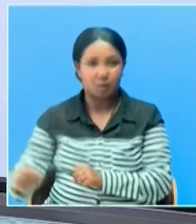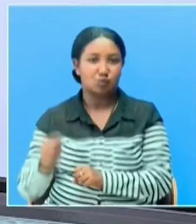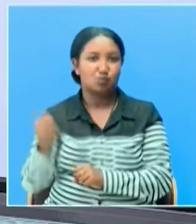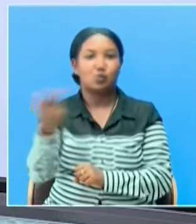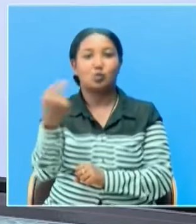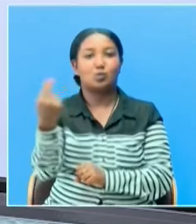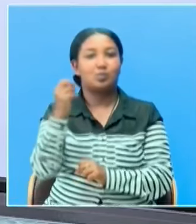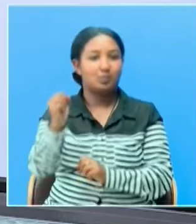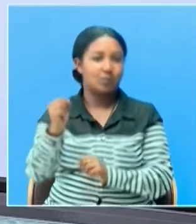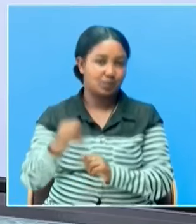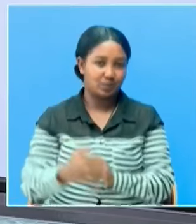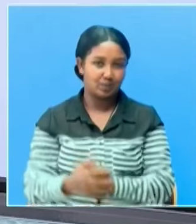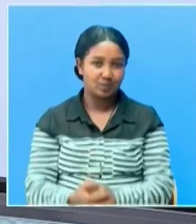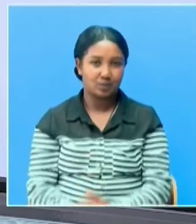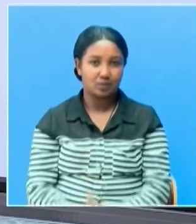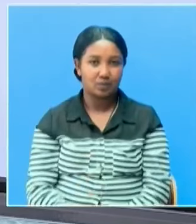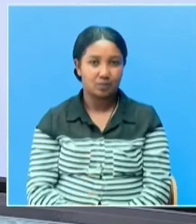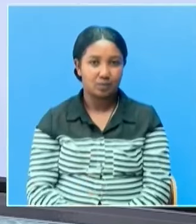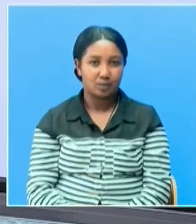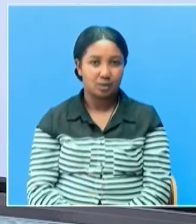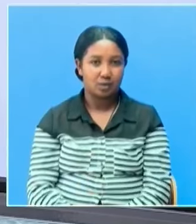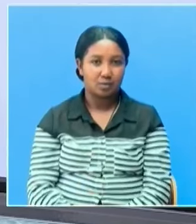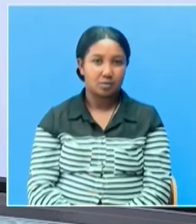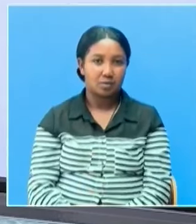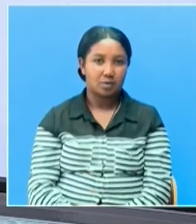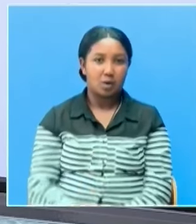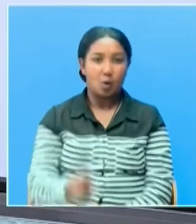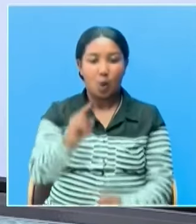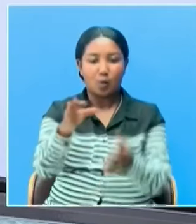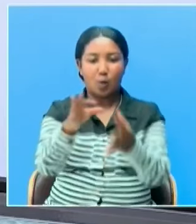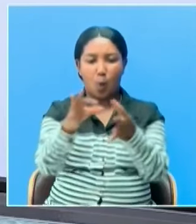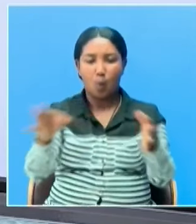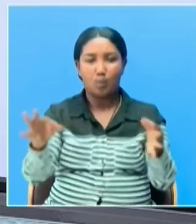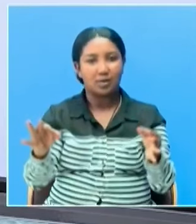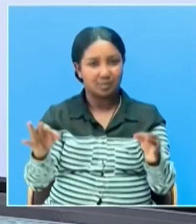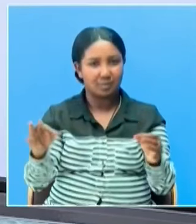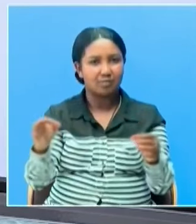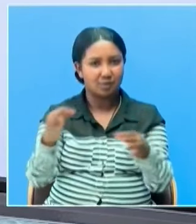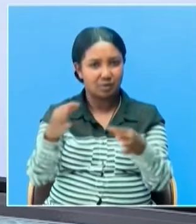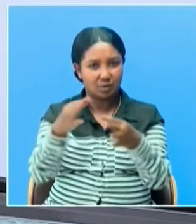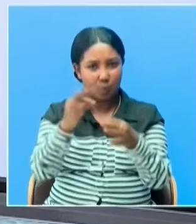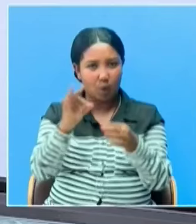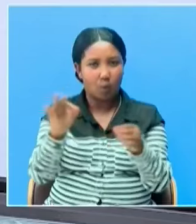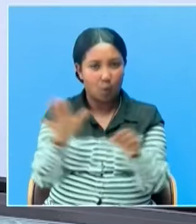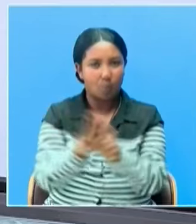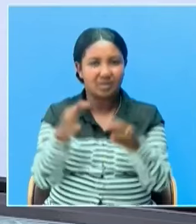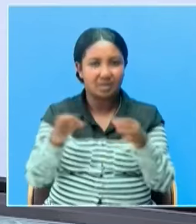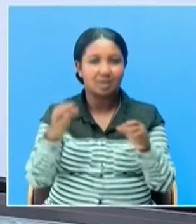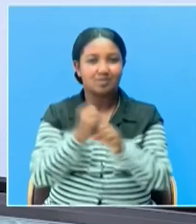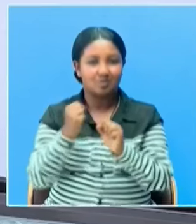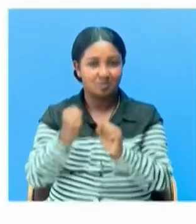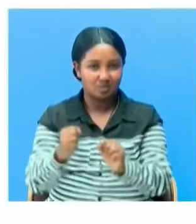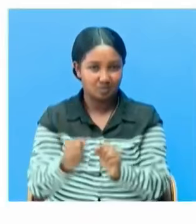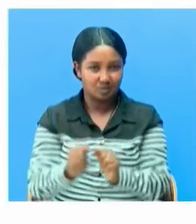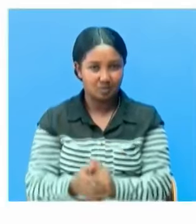structure. We can make them one complete compound sentence.